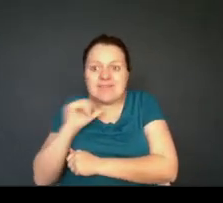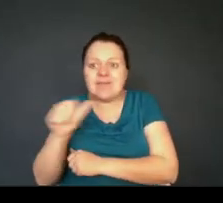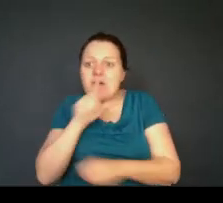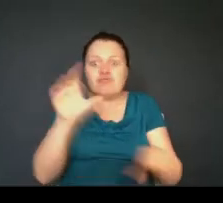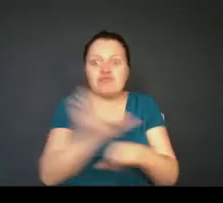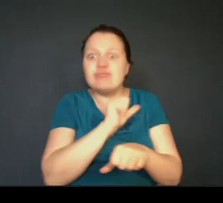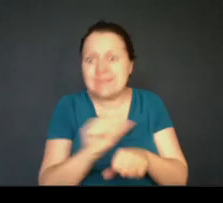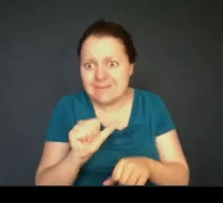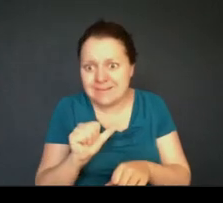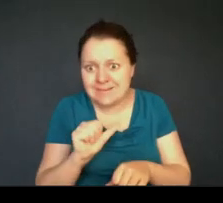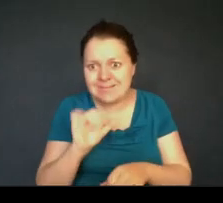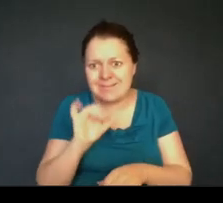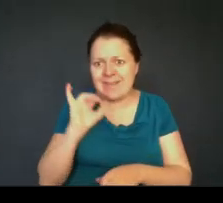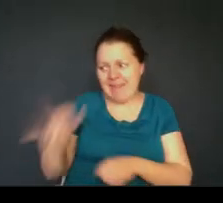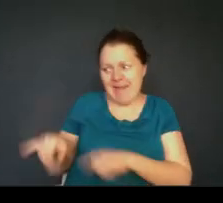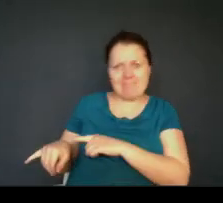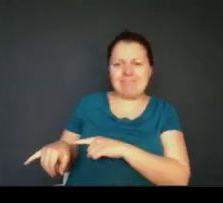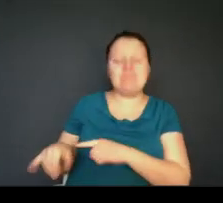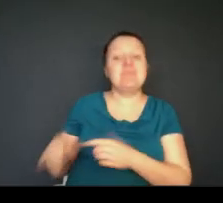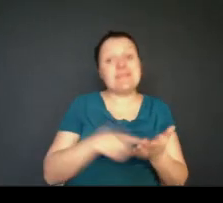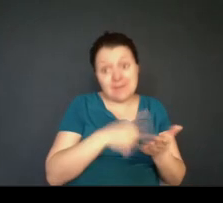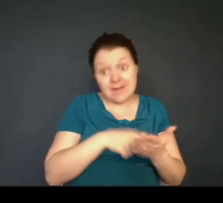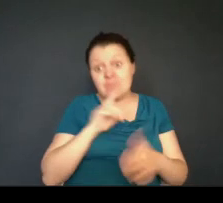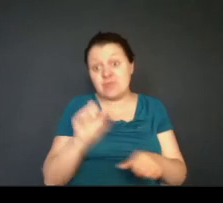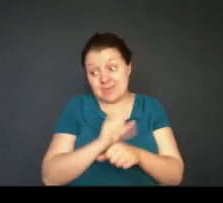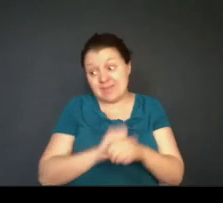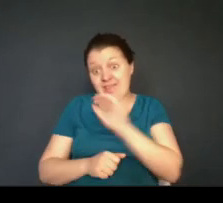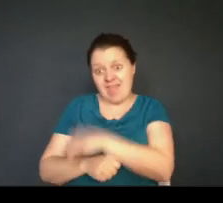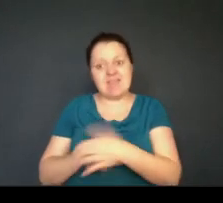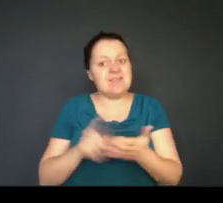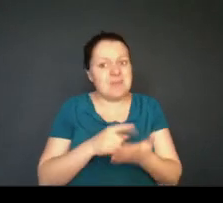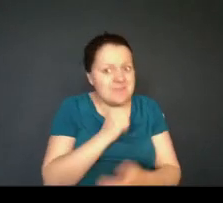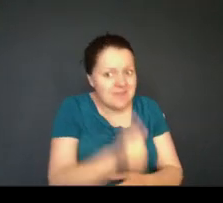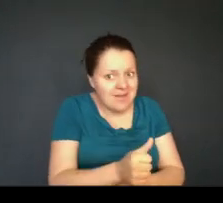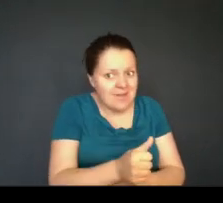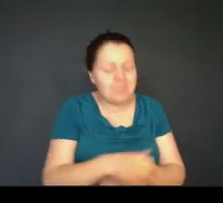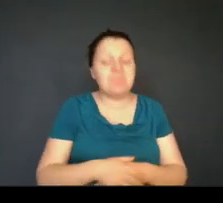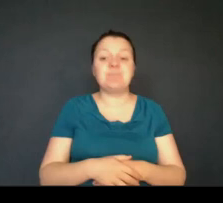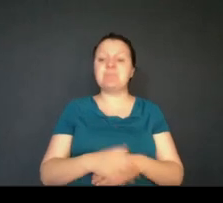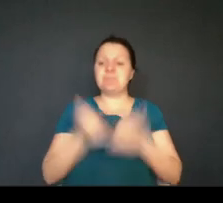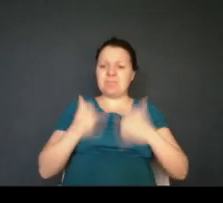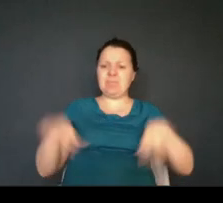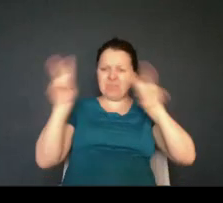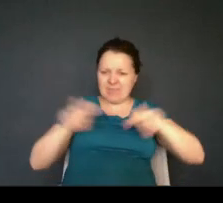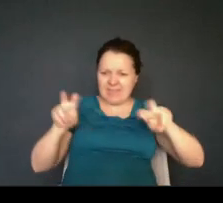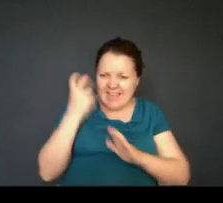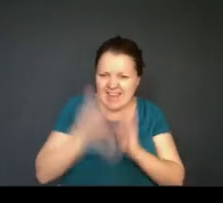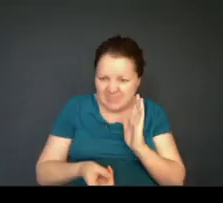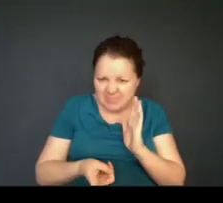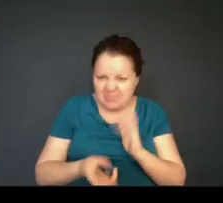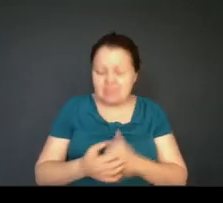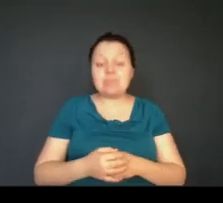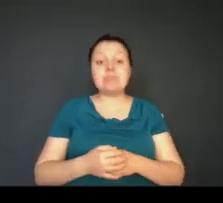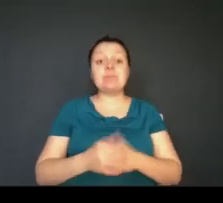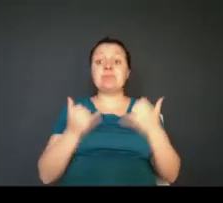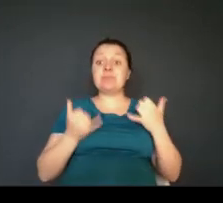it's literal and sometimes it's not. So let's get into this. So today I want to teach you that in fantasy